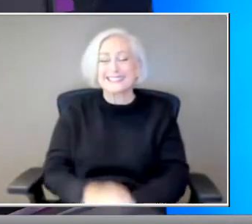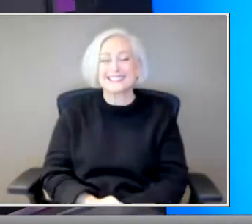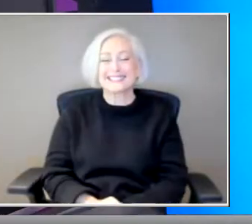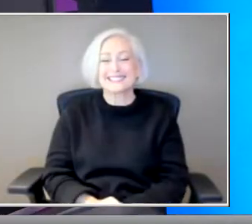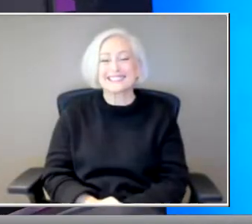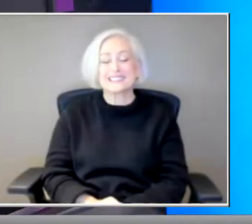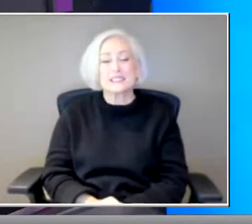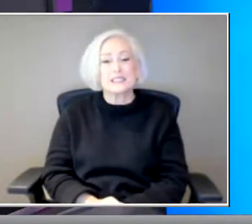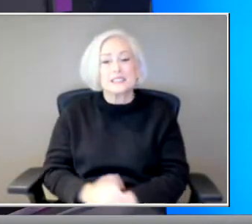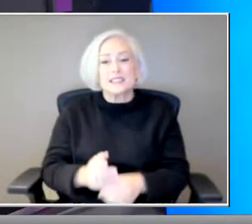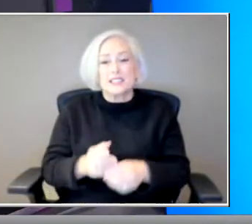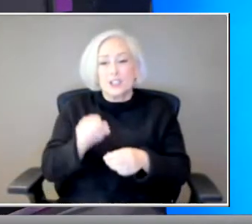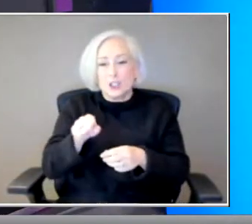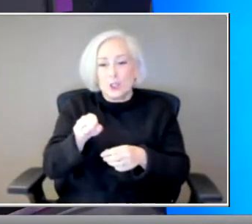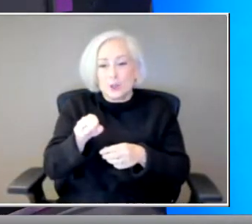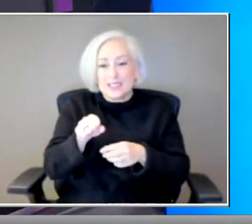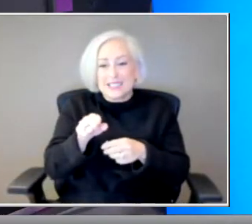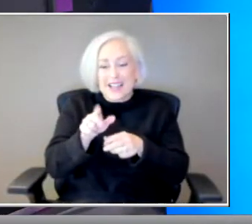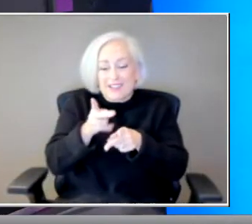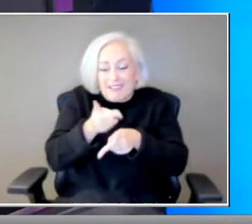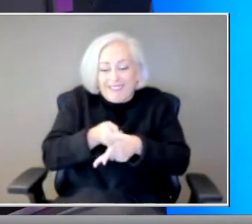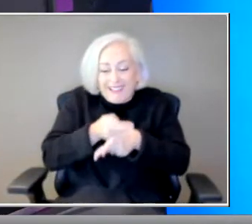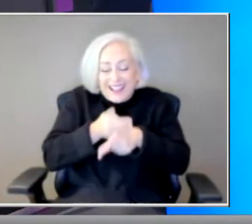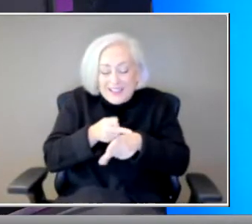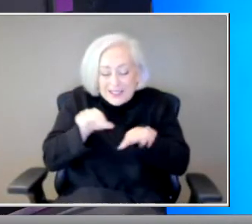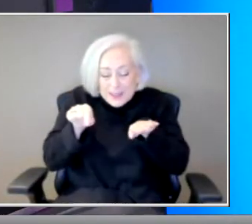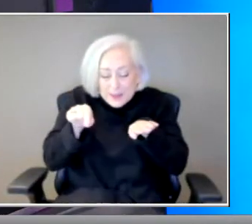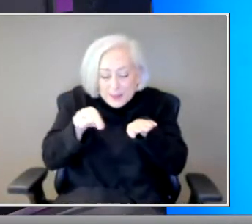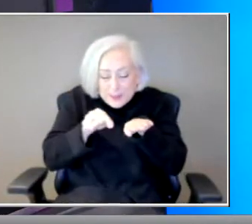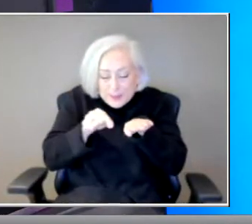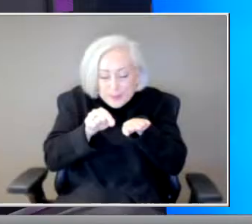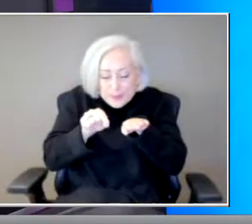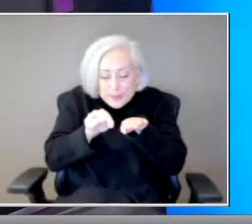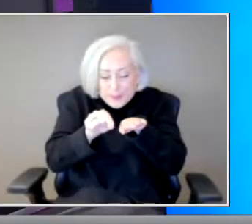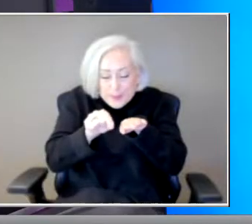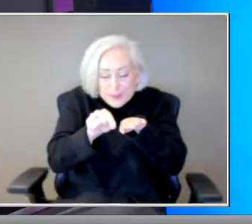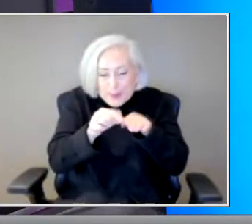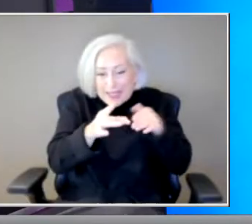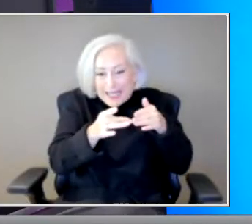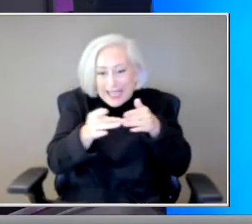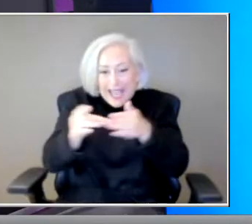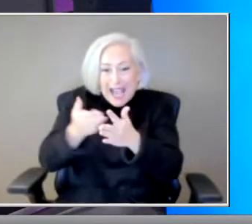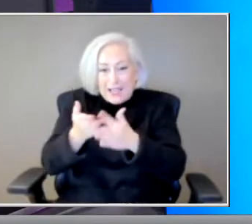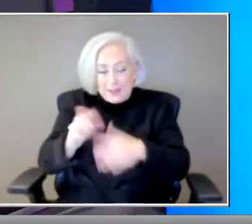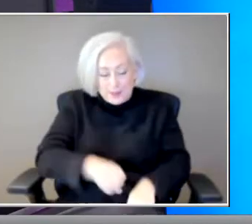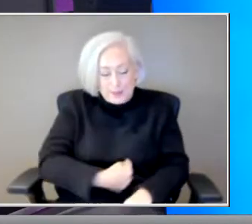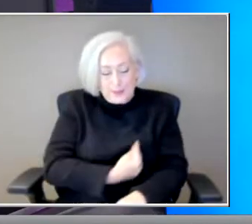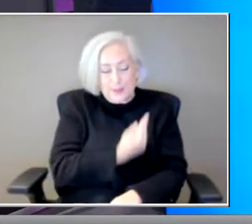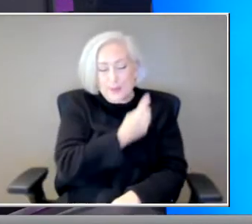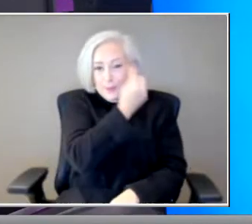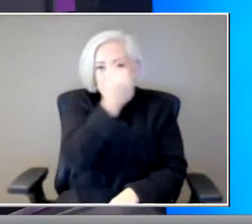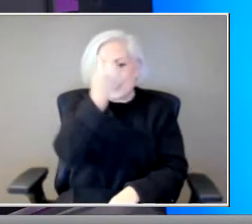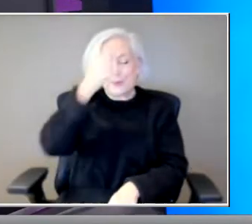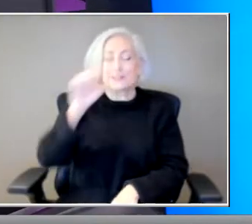just have to sit with your fingers on this little wire and meticulously guide it through his brain. Correct, yeah. Well, I don't think people realize